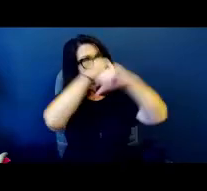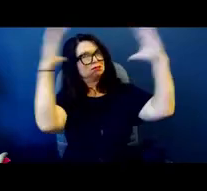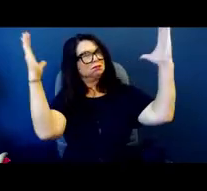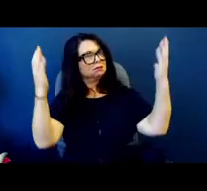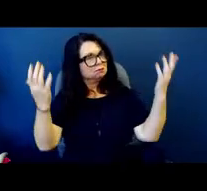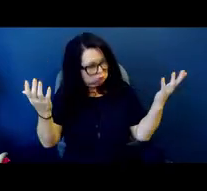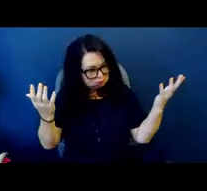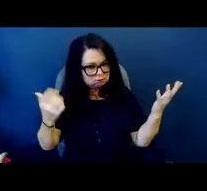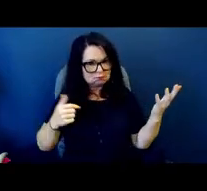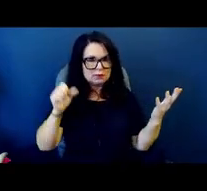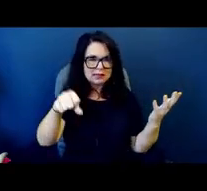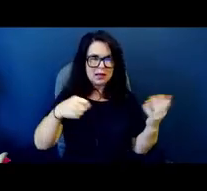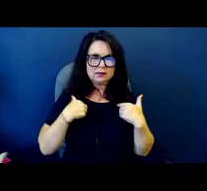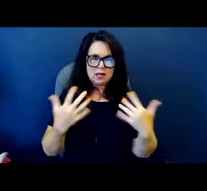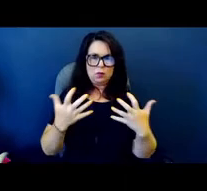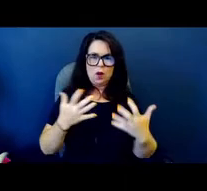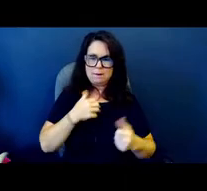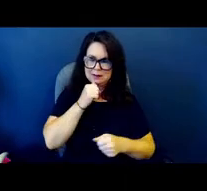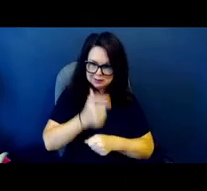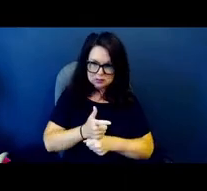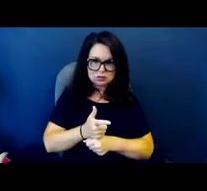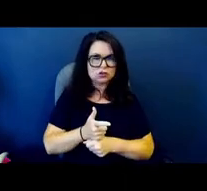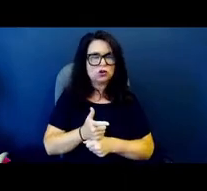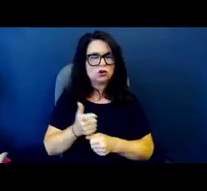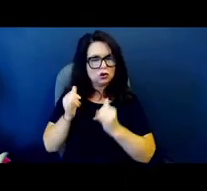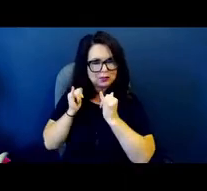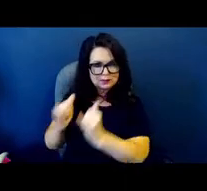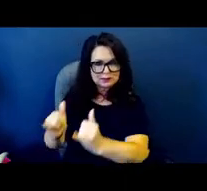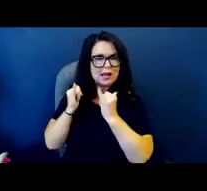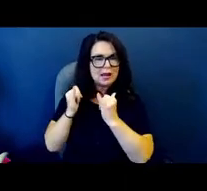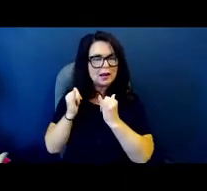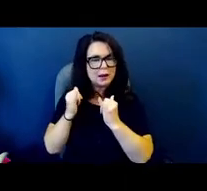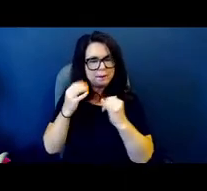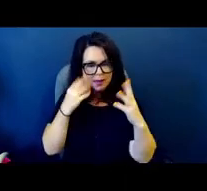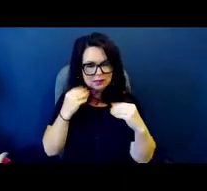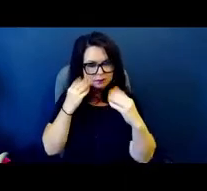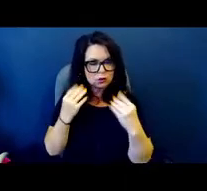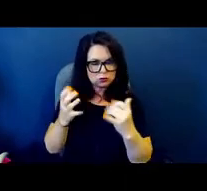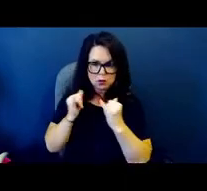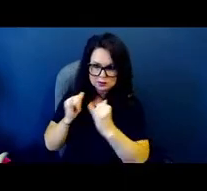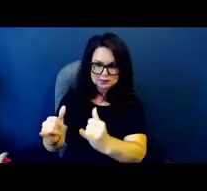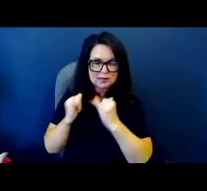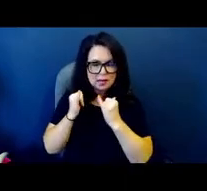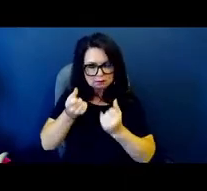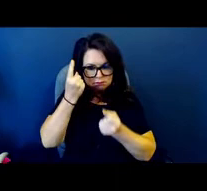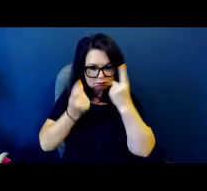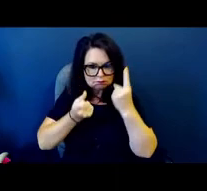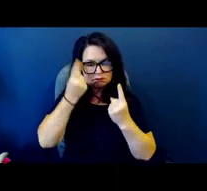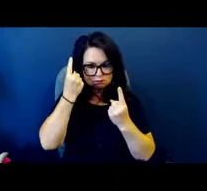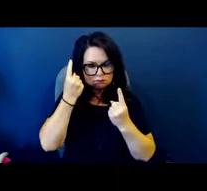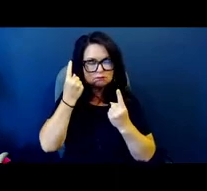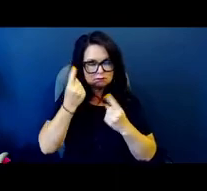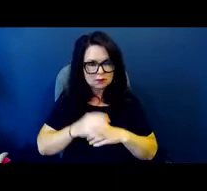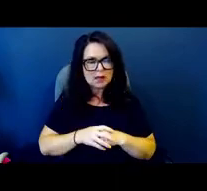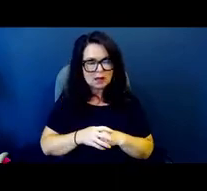her to have the same experiences that I was having. I was meeting all kinds of new friends and